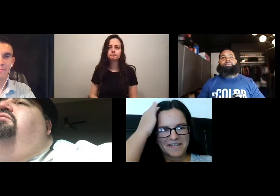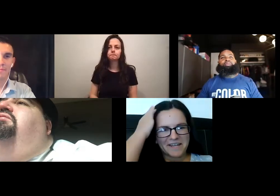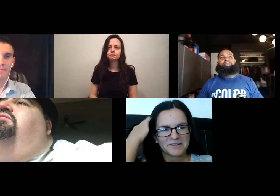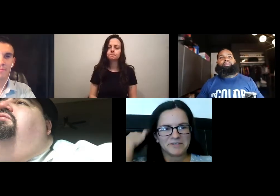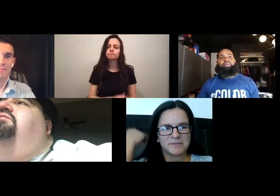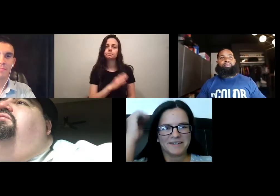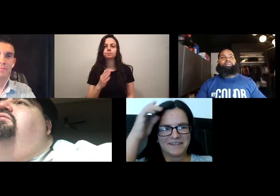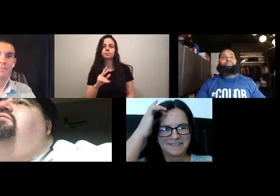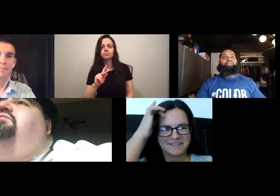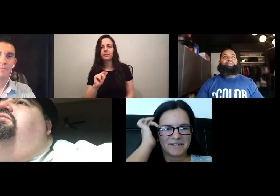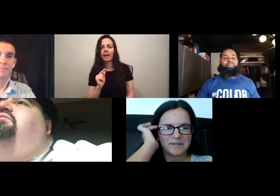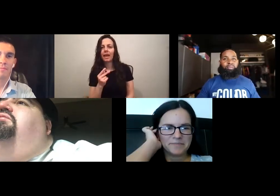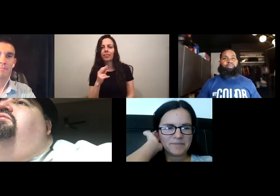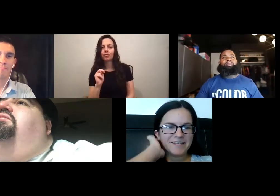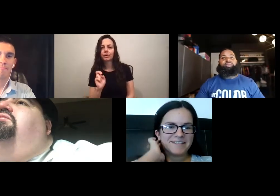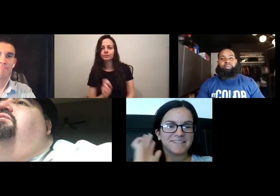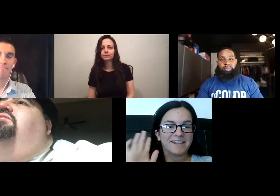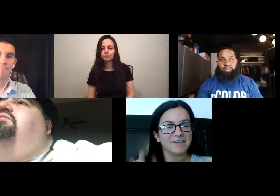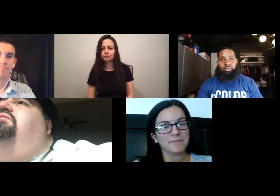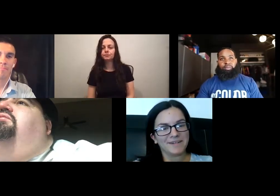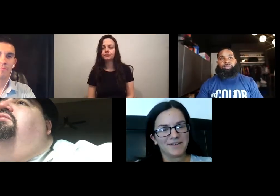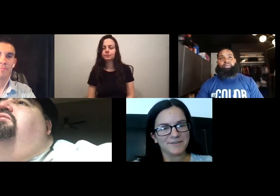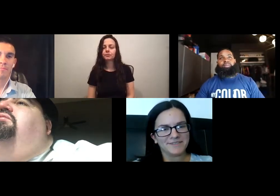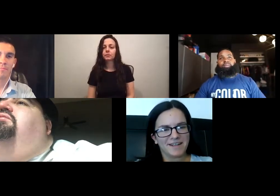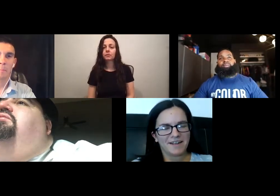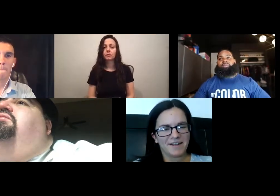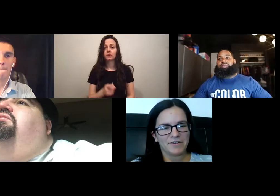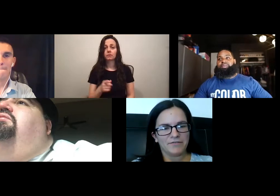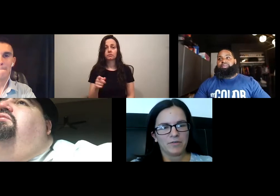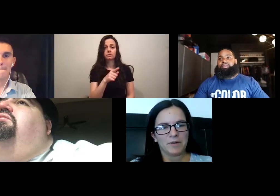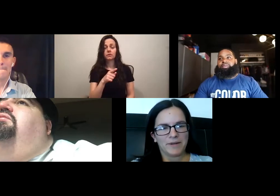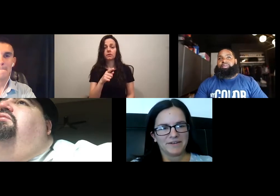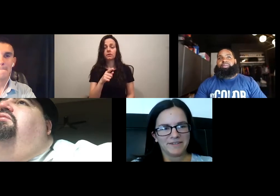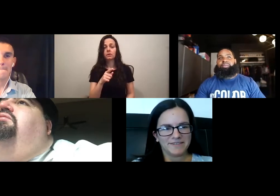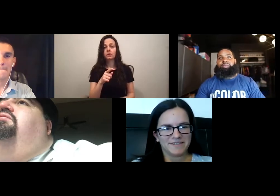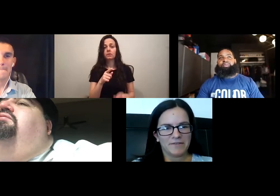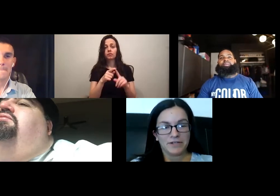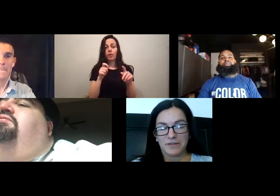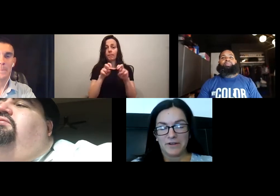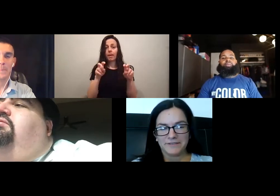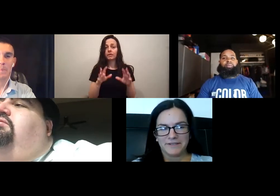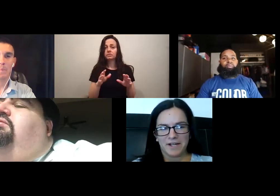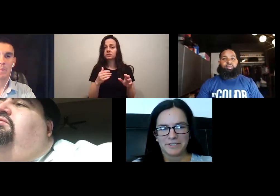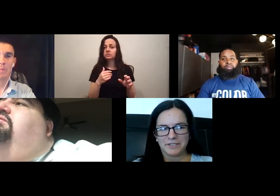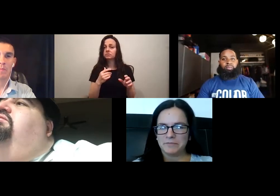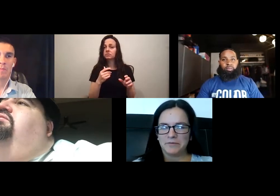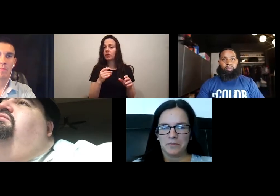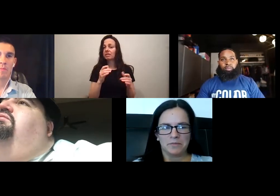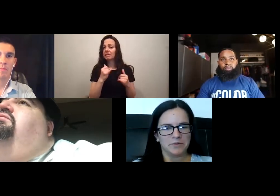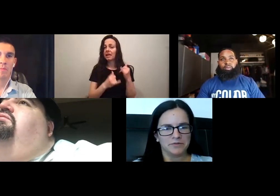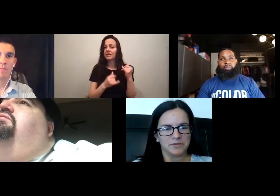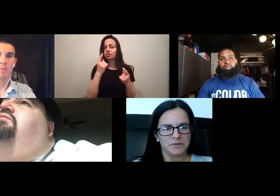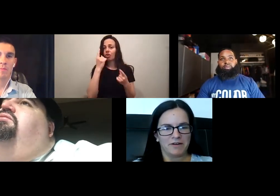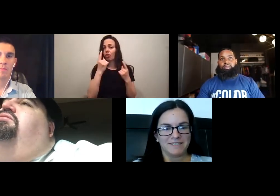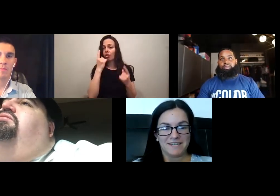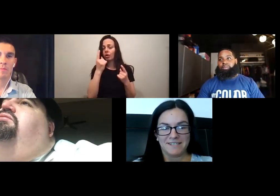This is Catherine speaking. Does anybody else from our panelists have any thoughts on that question before we